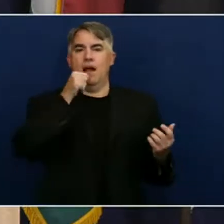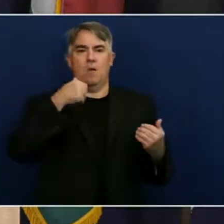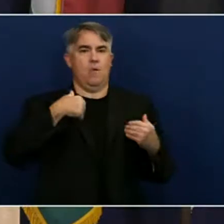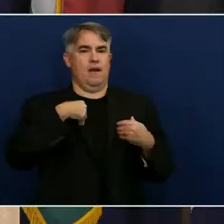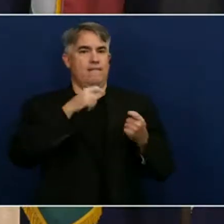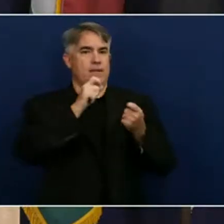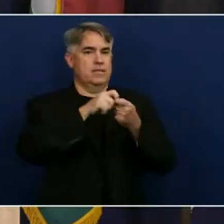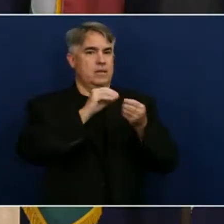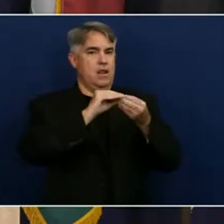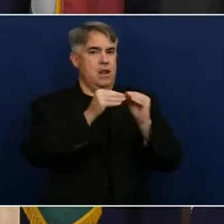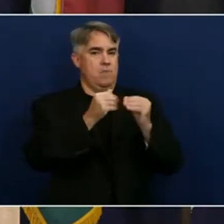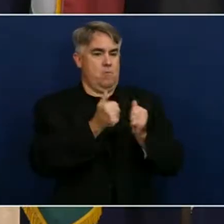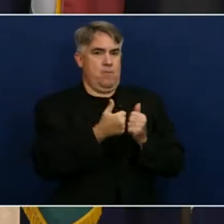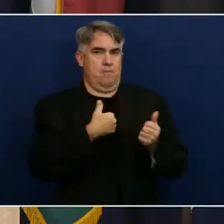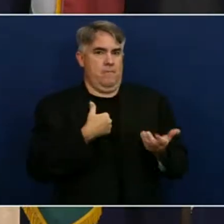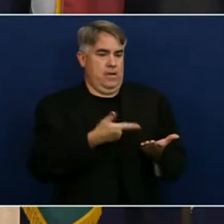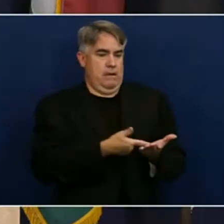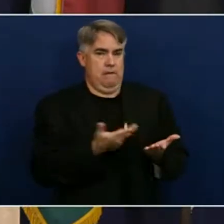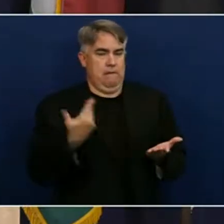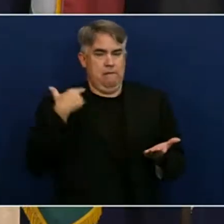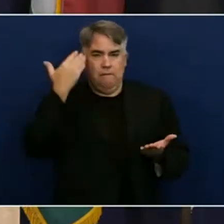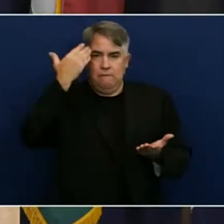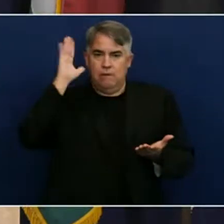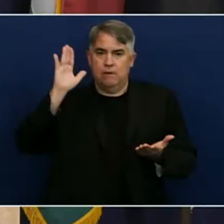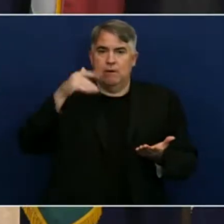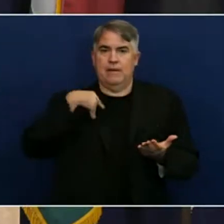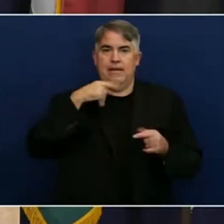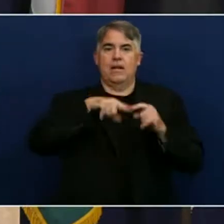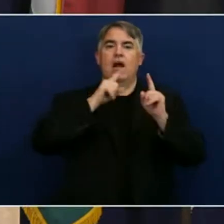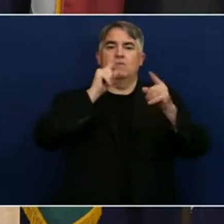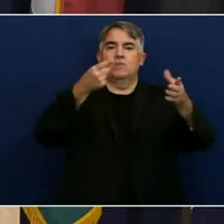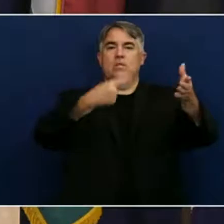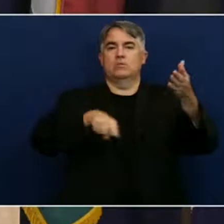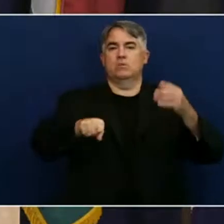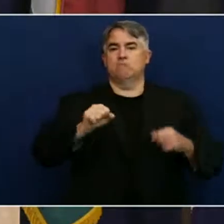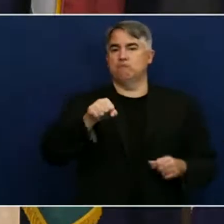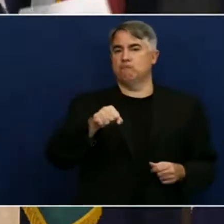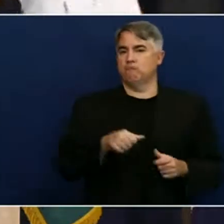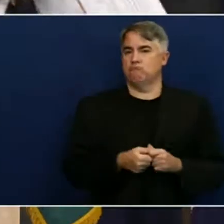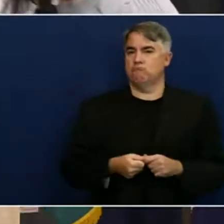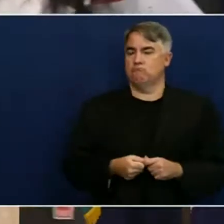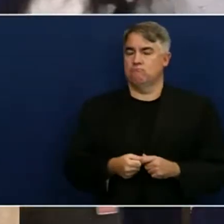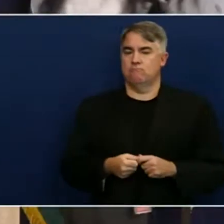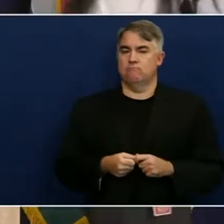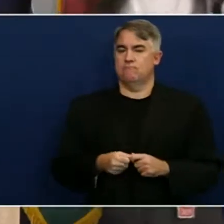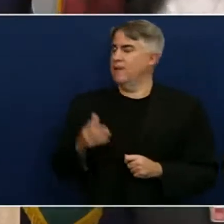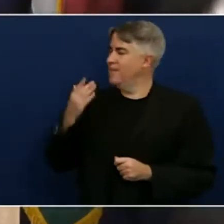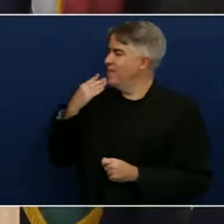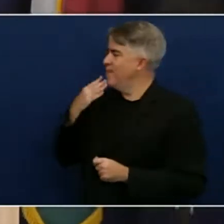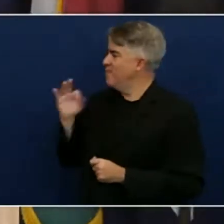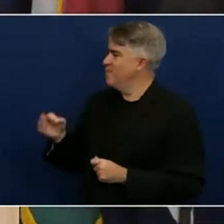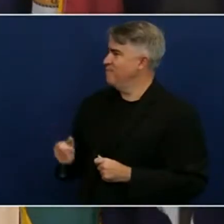so I'm happy to answer that next time. So. Okay, thank you very much.